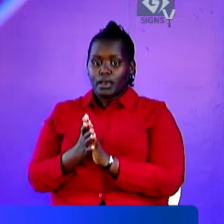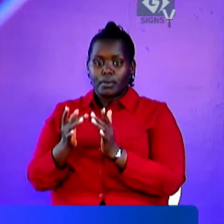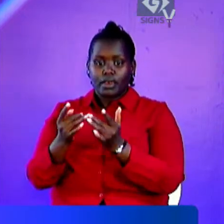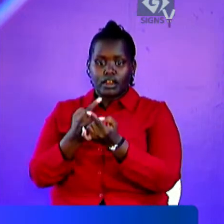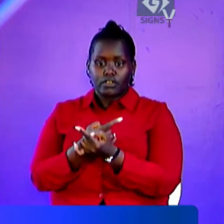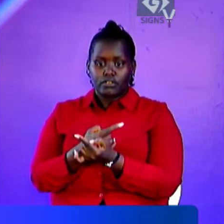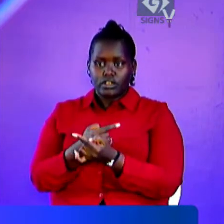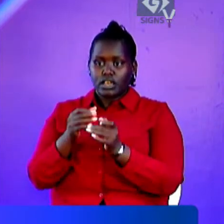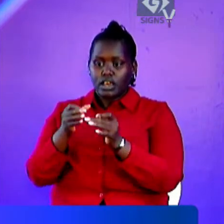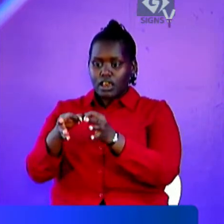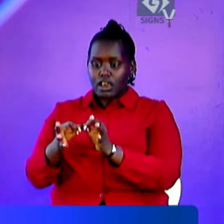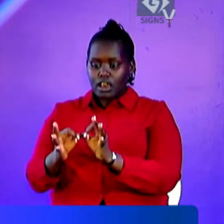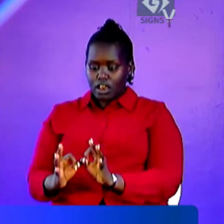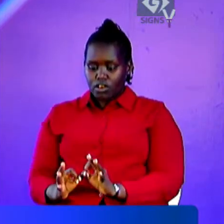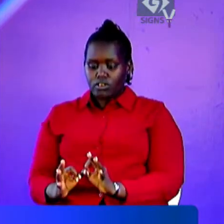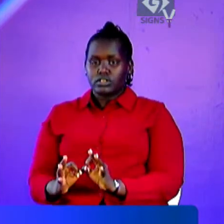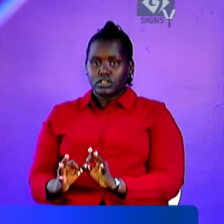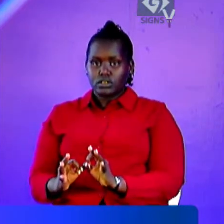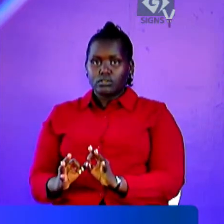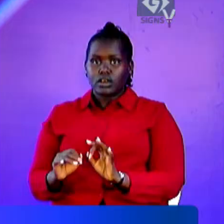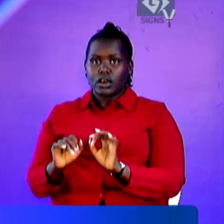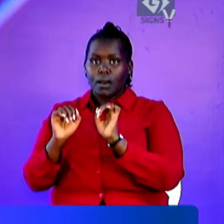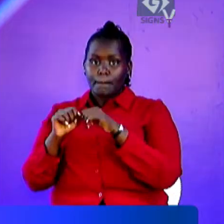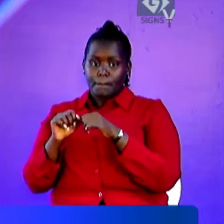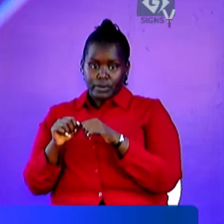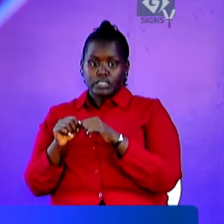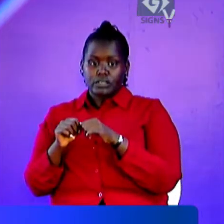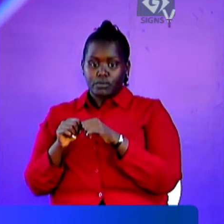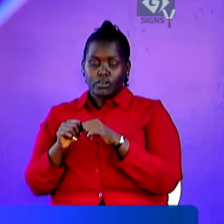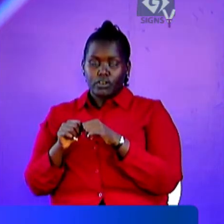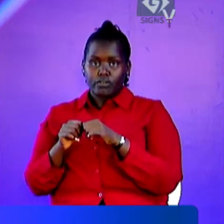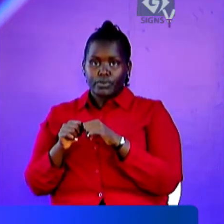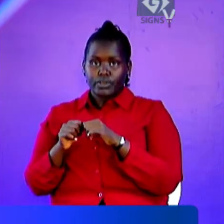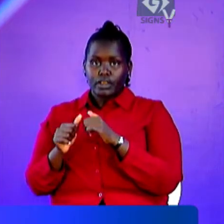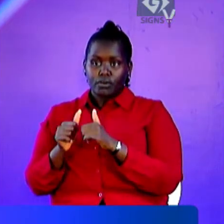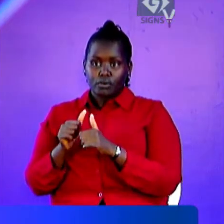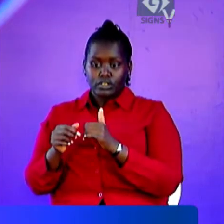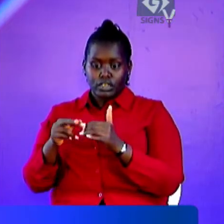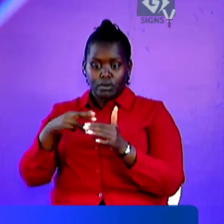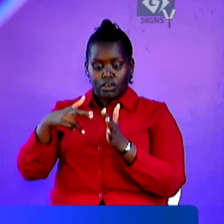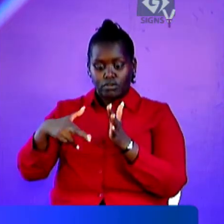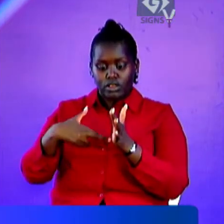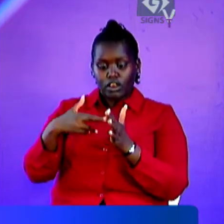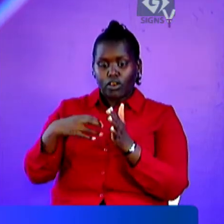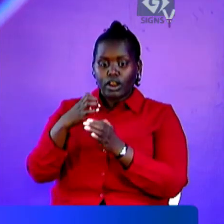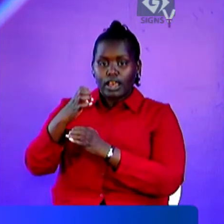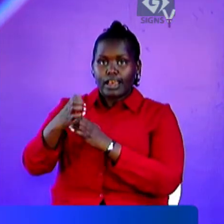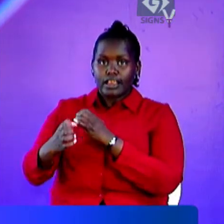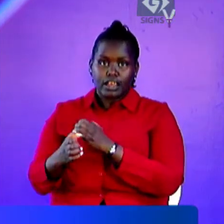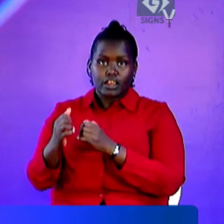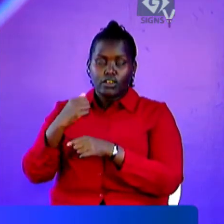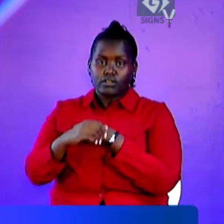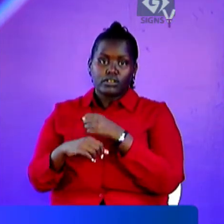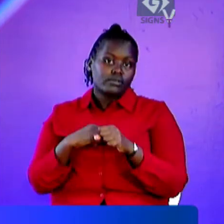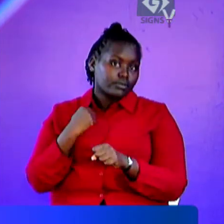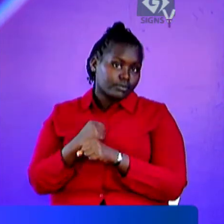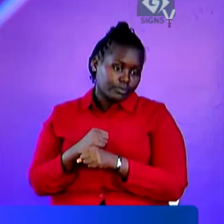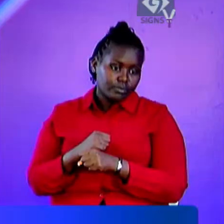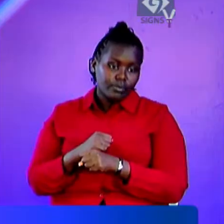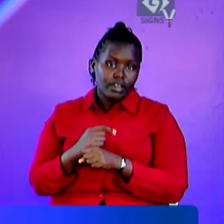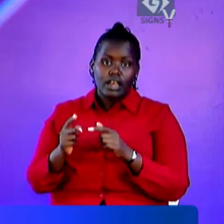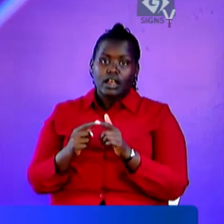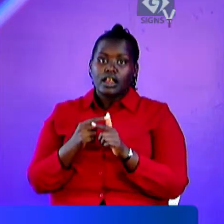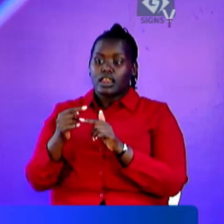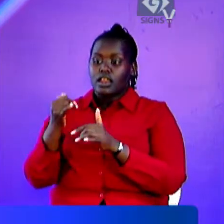And those accounts, of course, will be signed off by the trustee, but they have to be audited at the end of the year. And then,